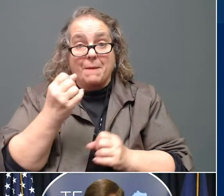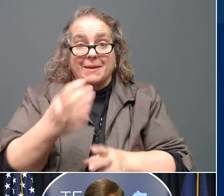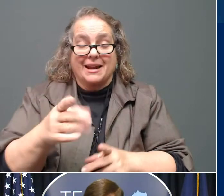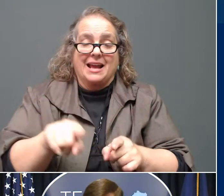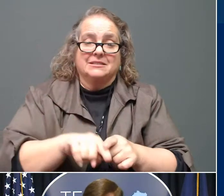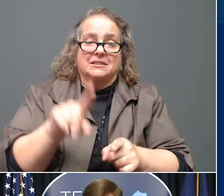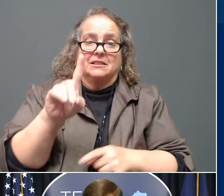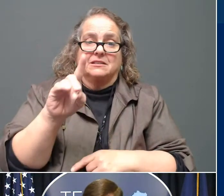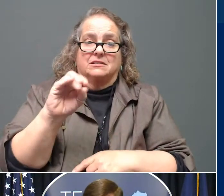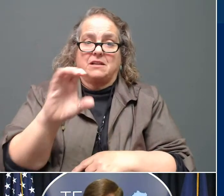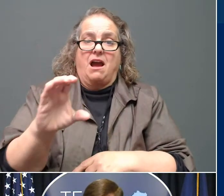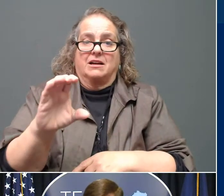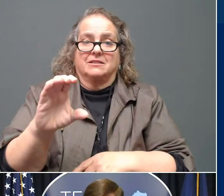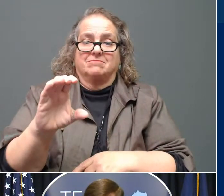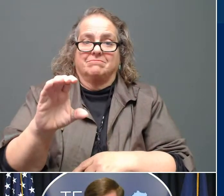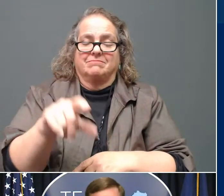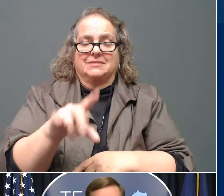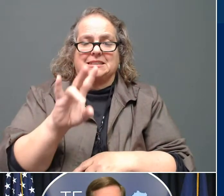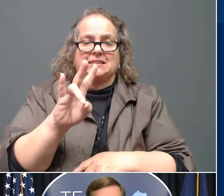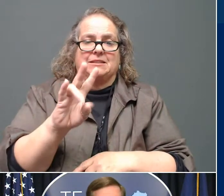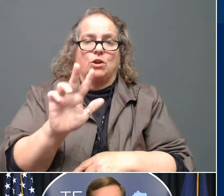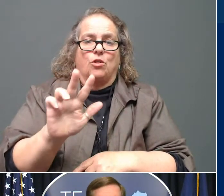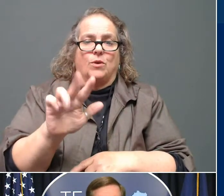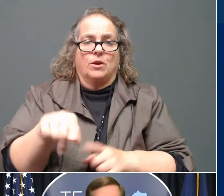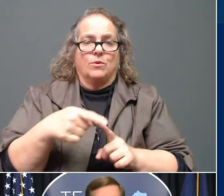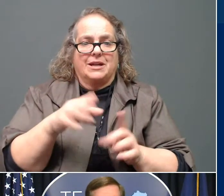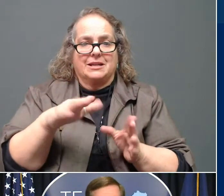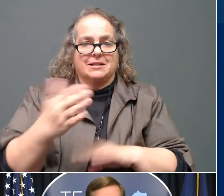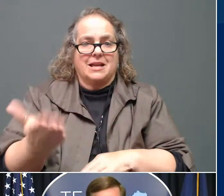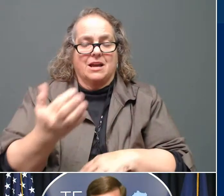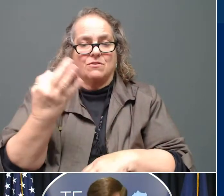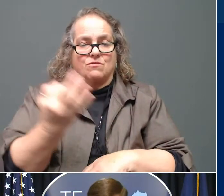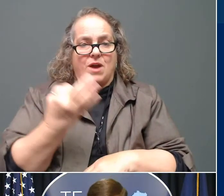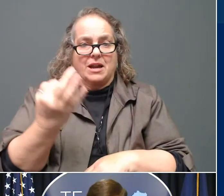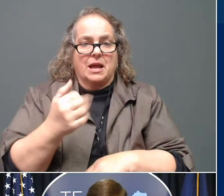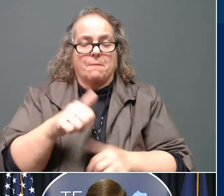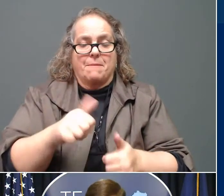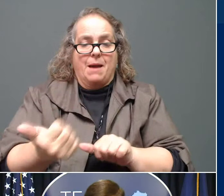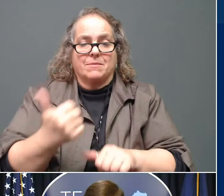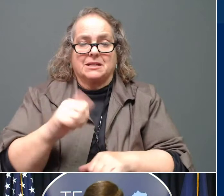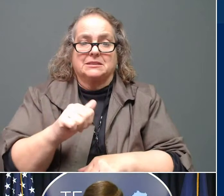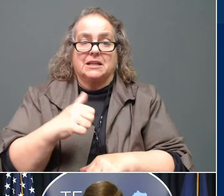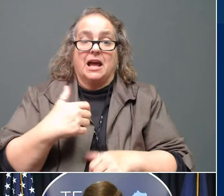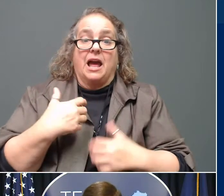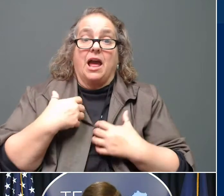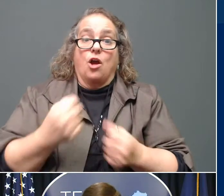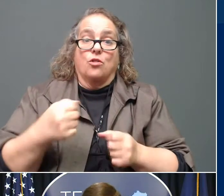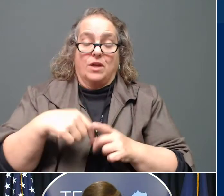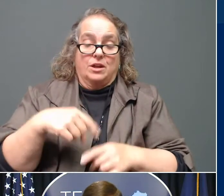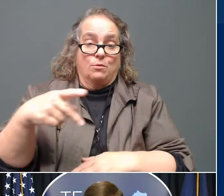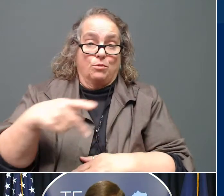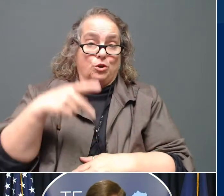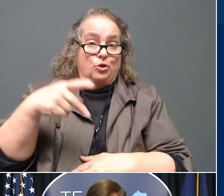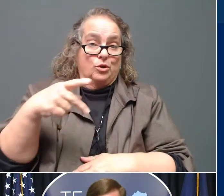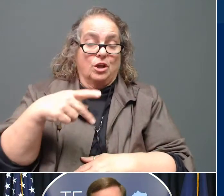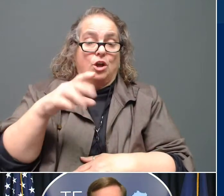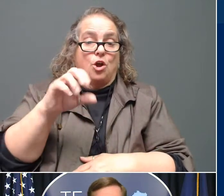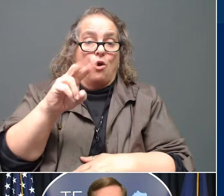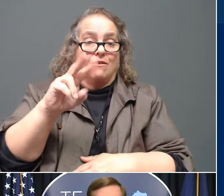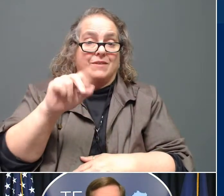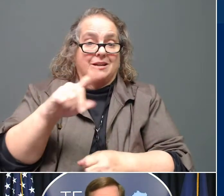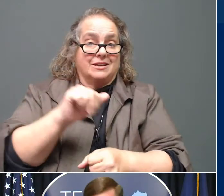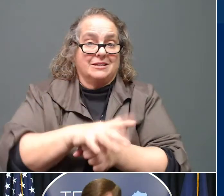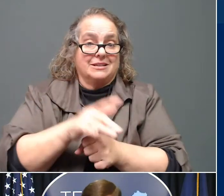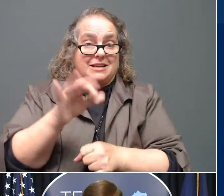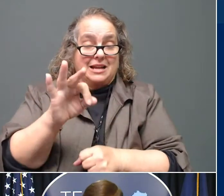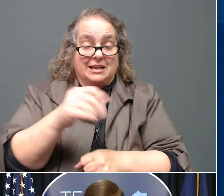was 73 when he passed away Friday at Baptist Health in Paducah after battling COVID-19. Doc moved to Paducah from Tennessee